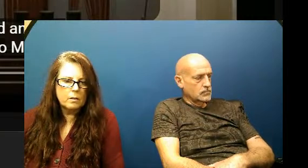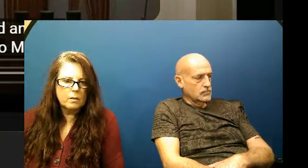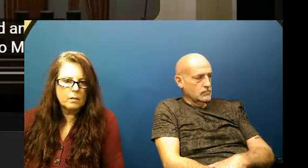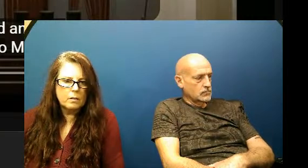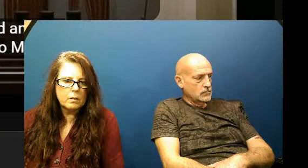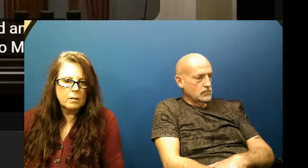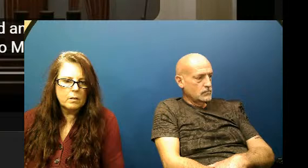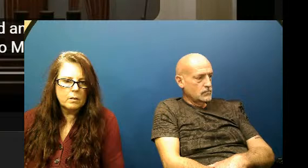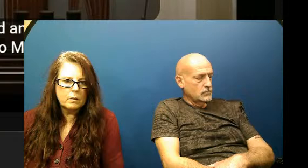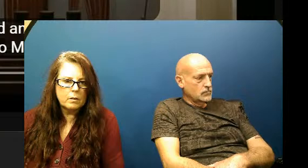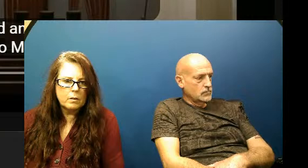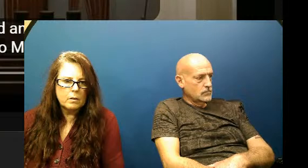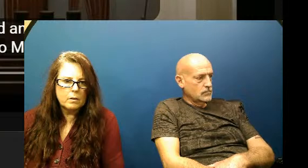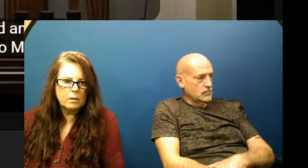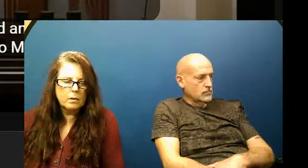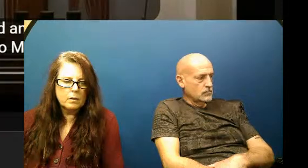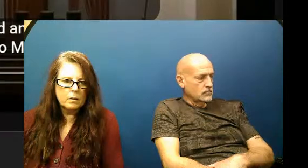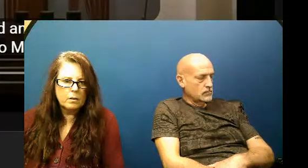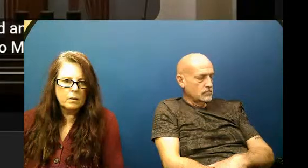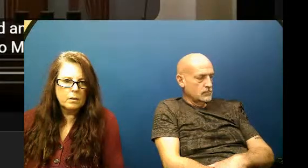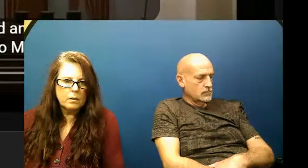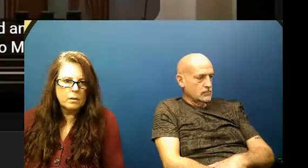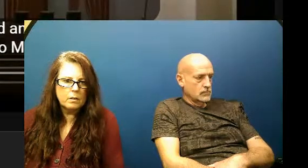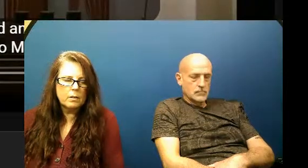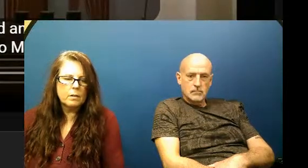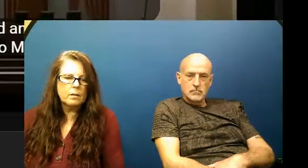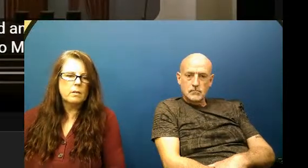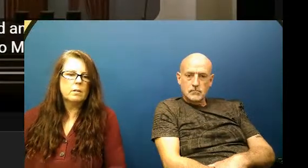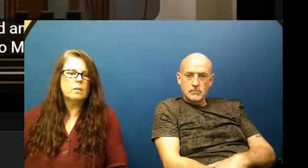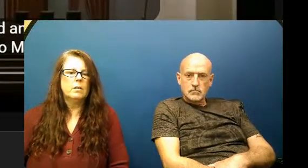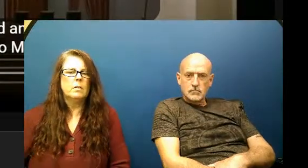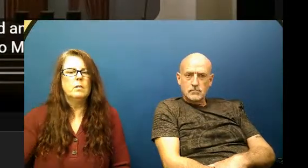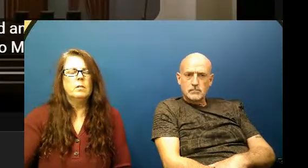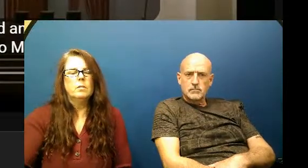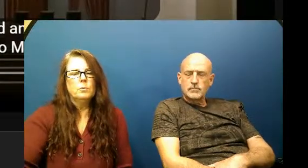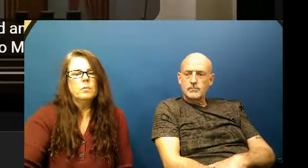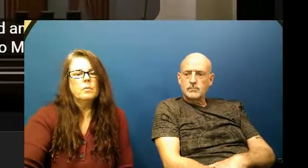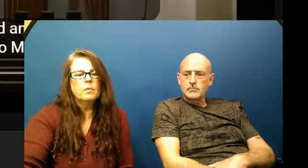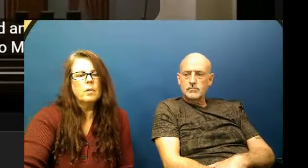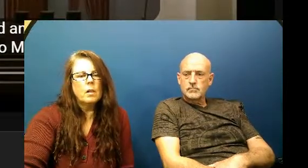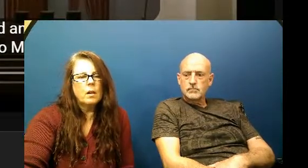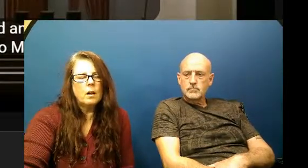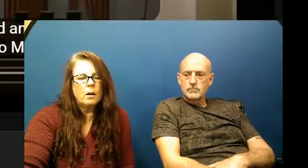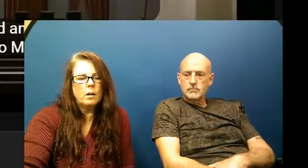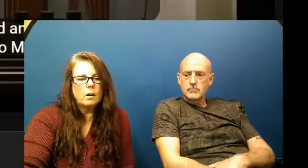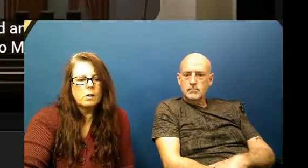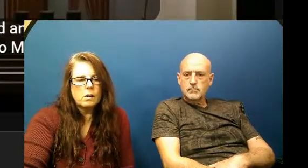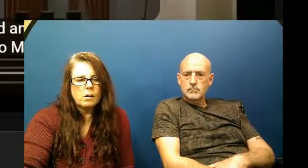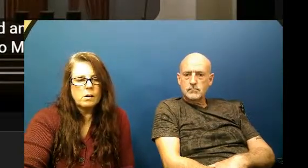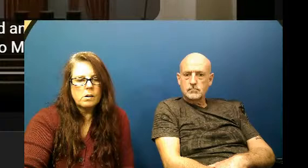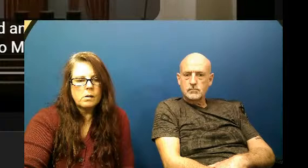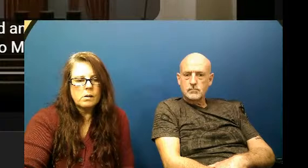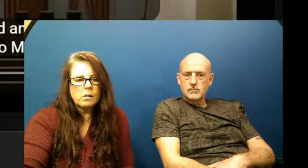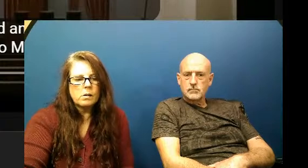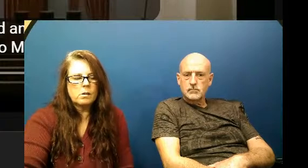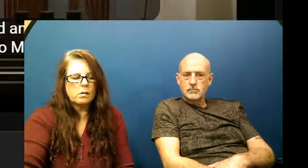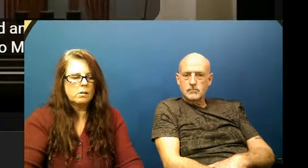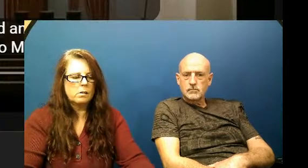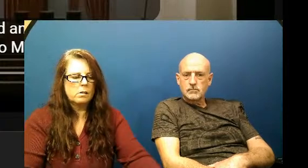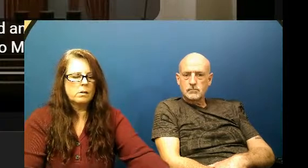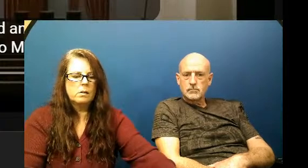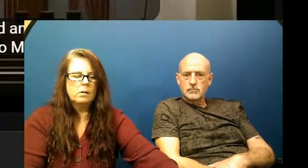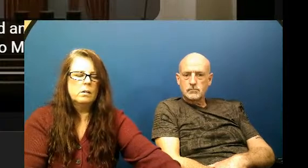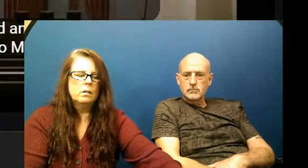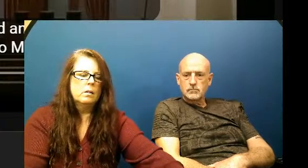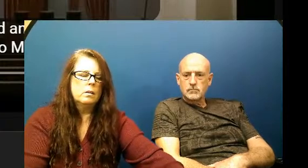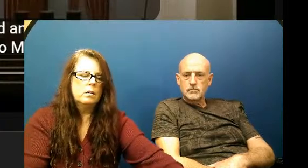going to try, first and foremost, by seeking to get the data of these American users, which would be of a piece of all of the activity that PRC has already